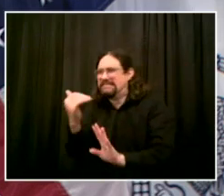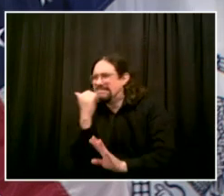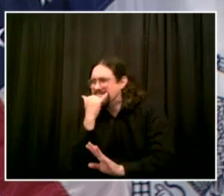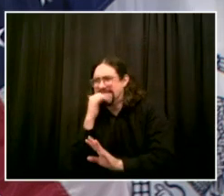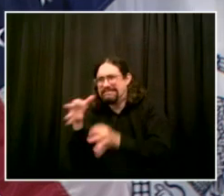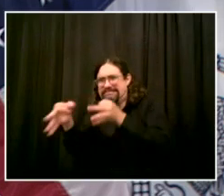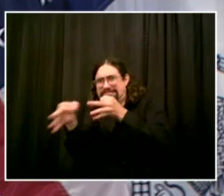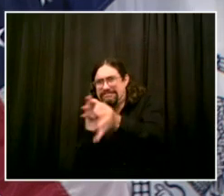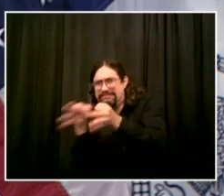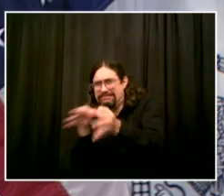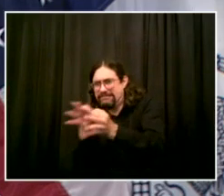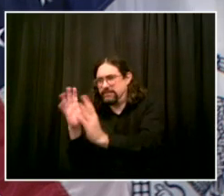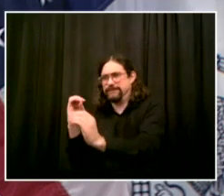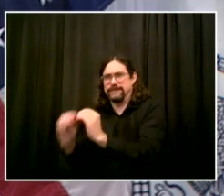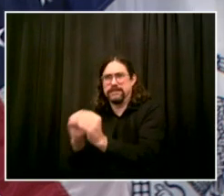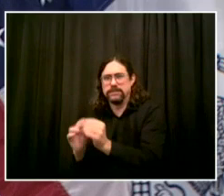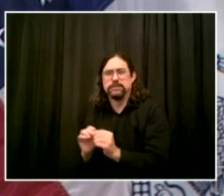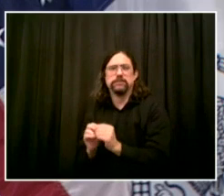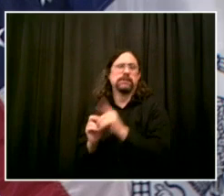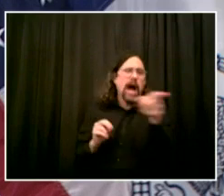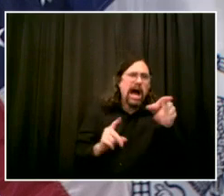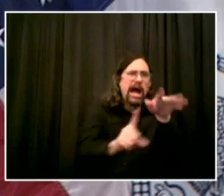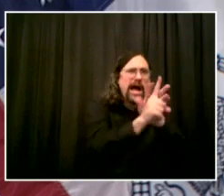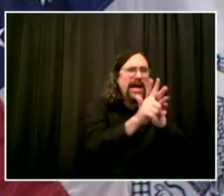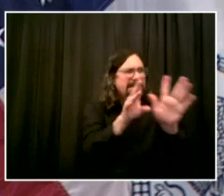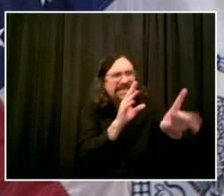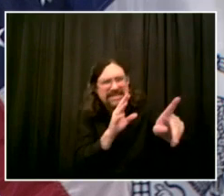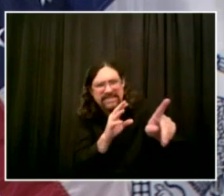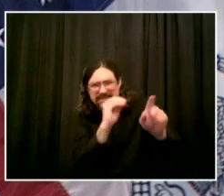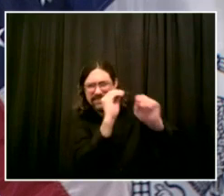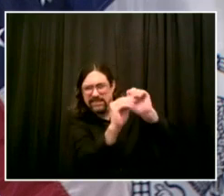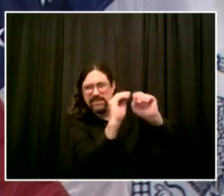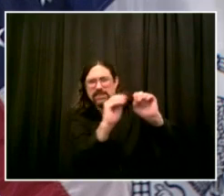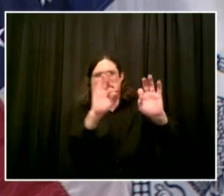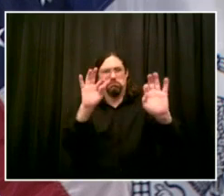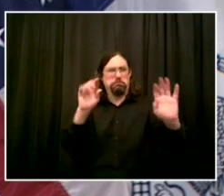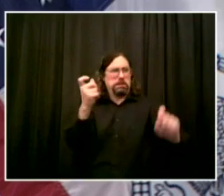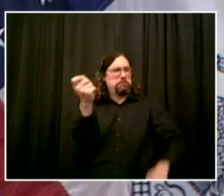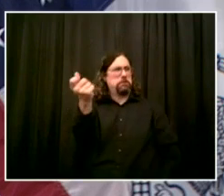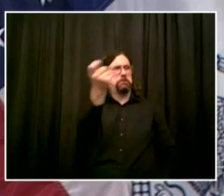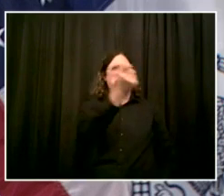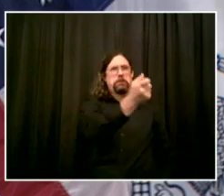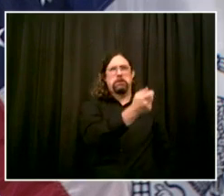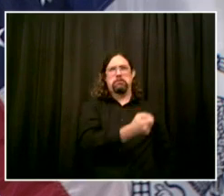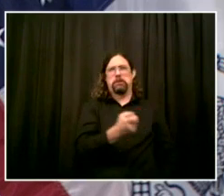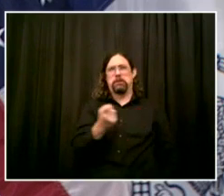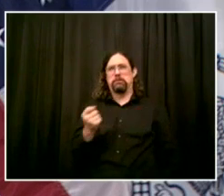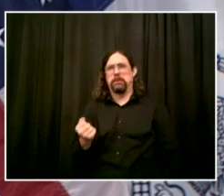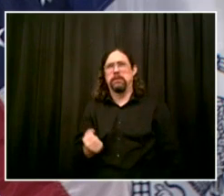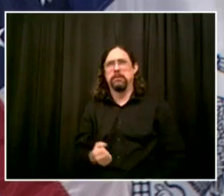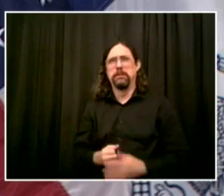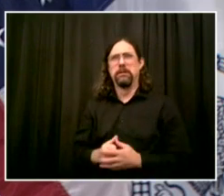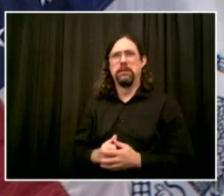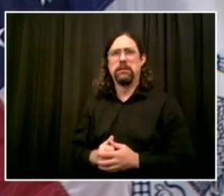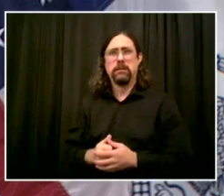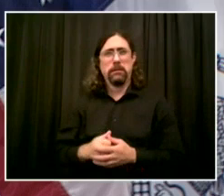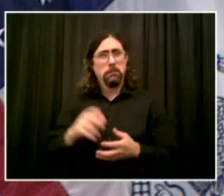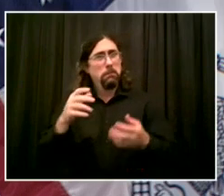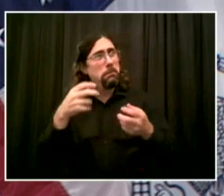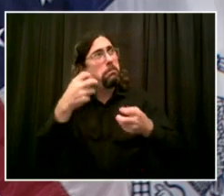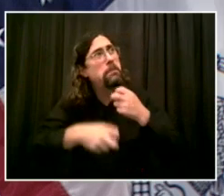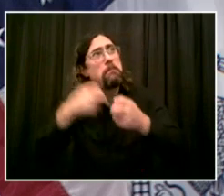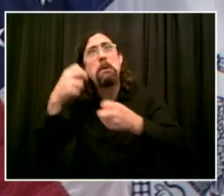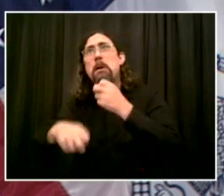seen a really profound problem with compliance here. There's always some images that raise concerns, but if you really look at the facts